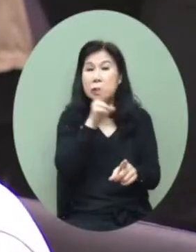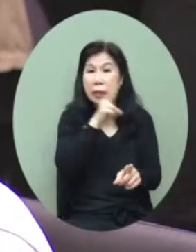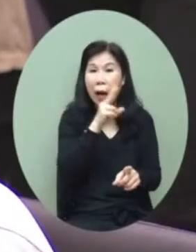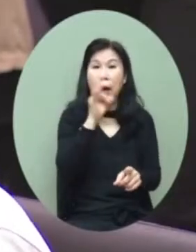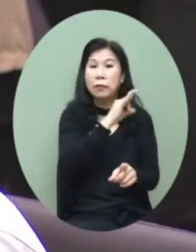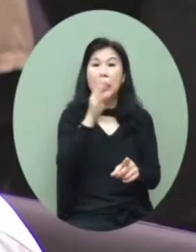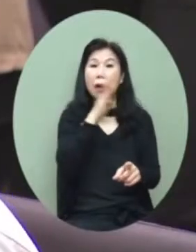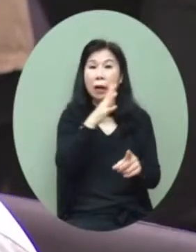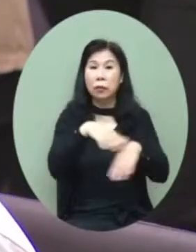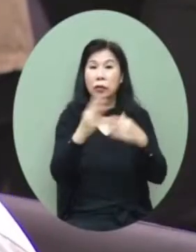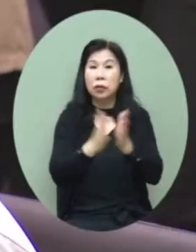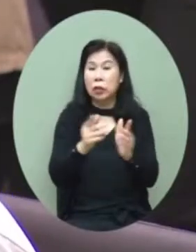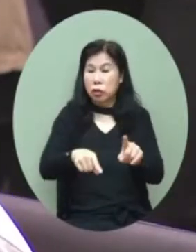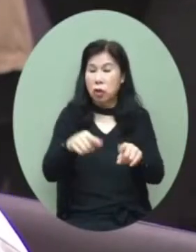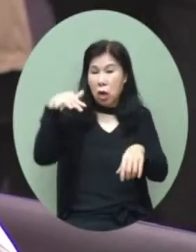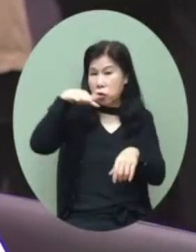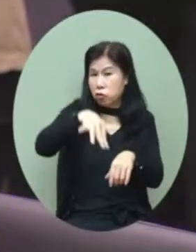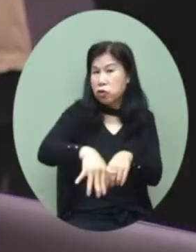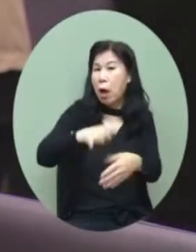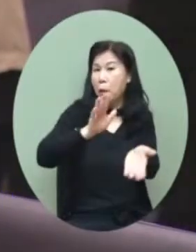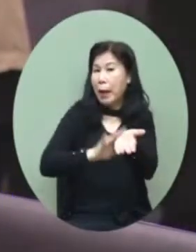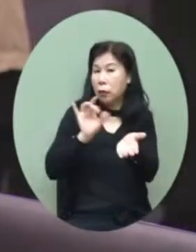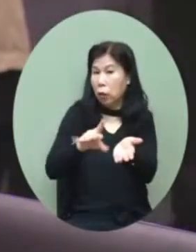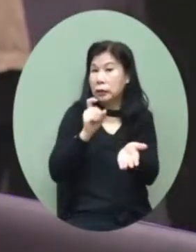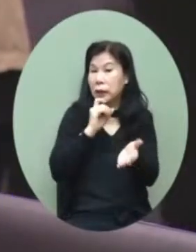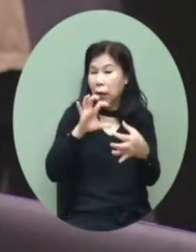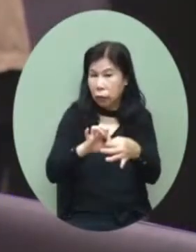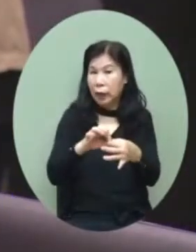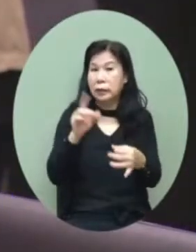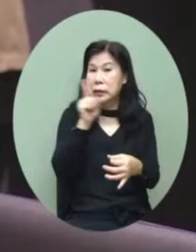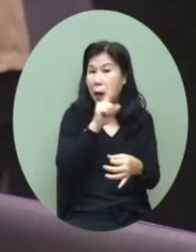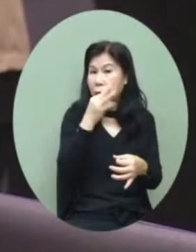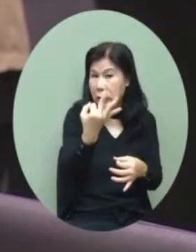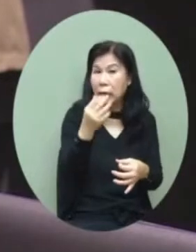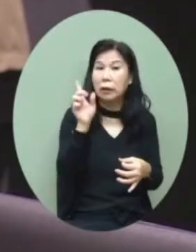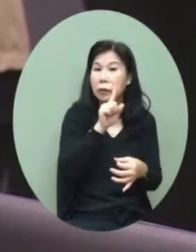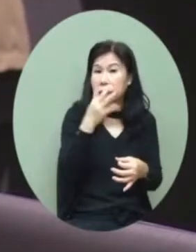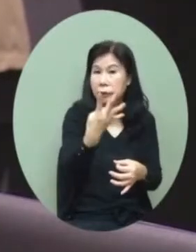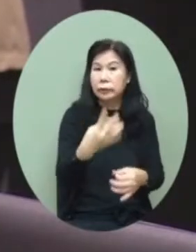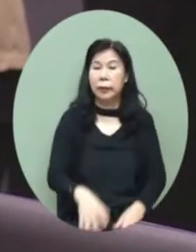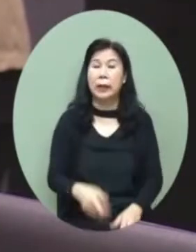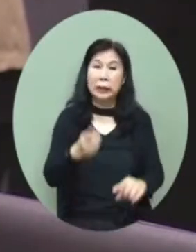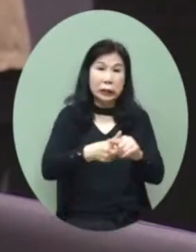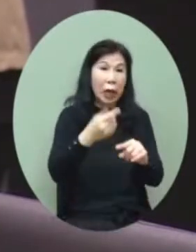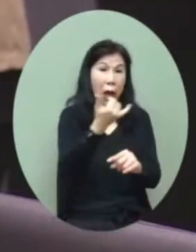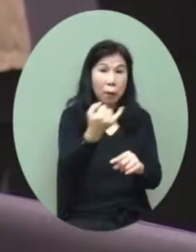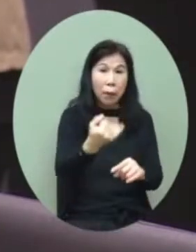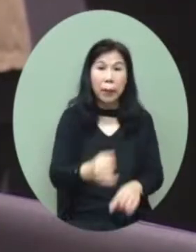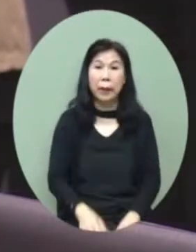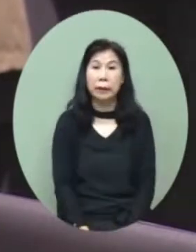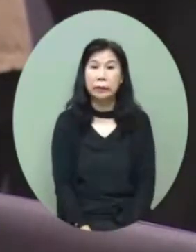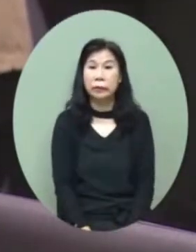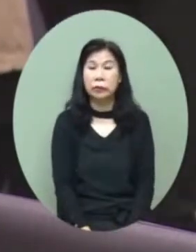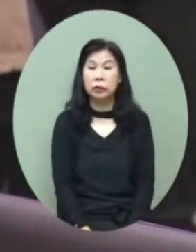those people who receive the red and yellow code are allowed to go to work or school, will young